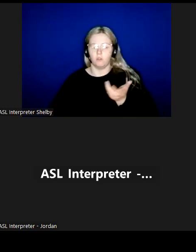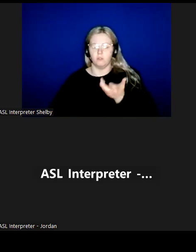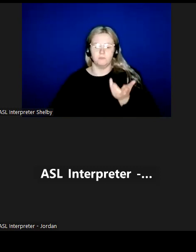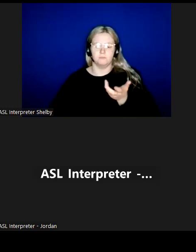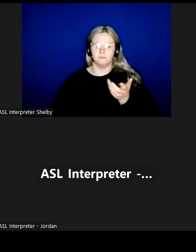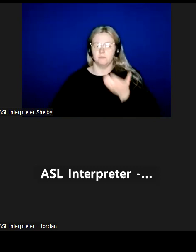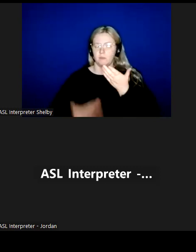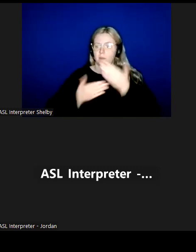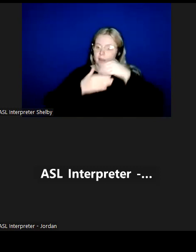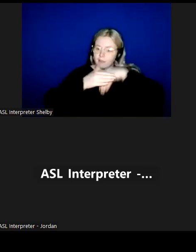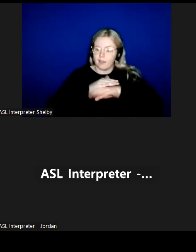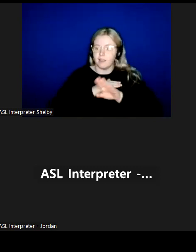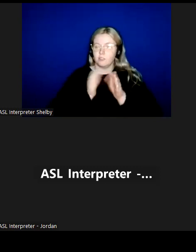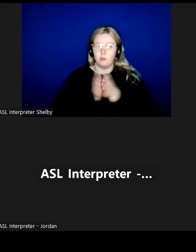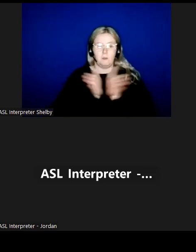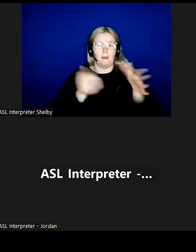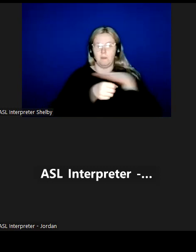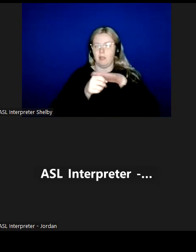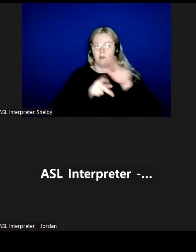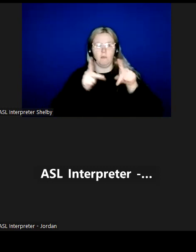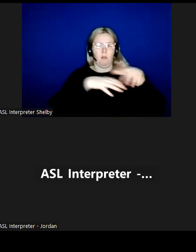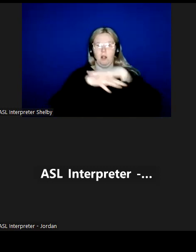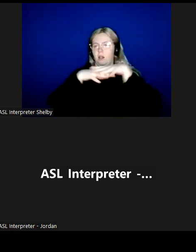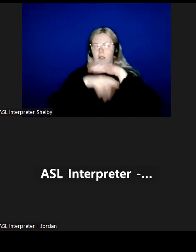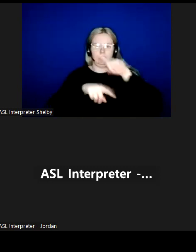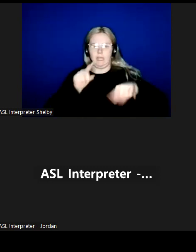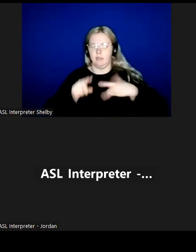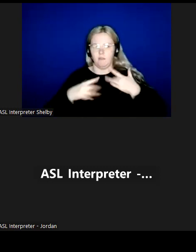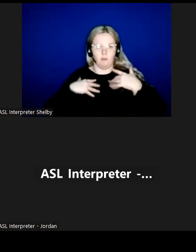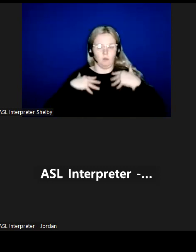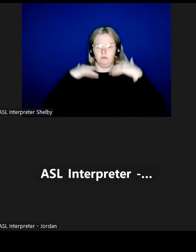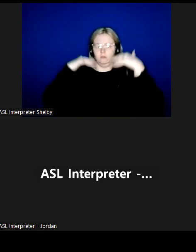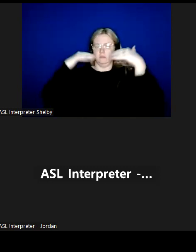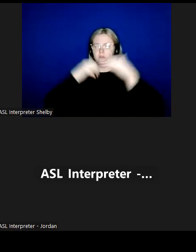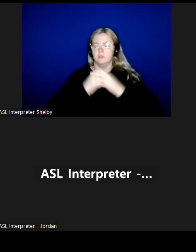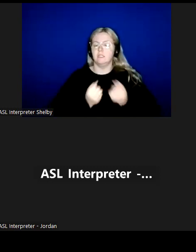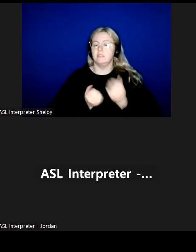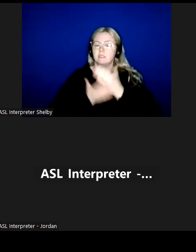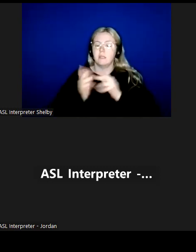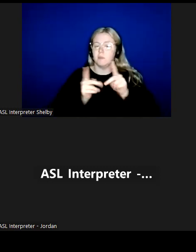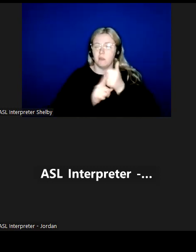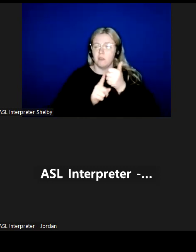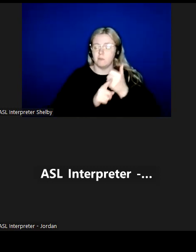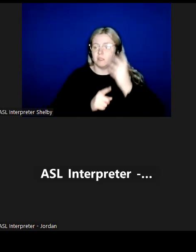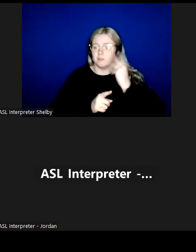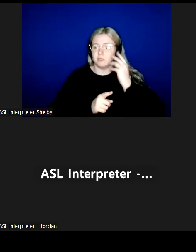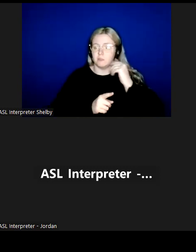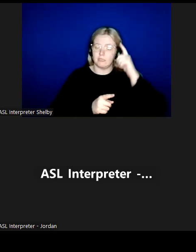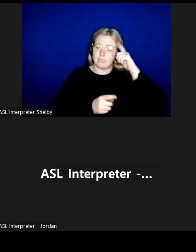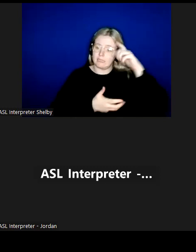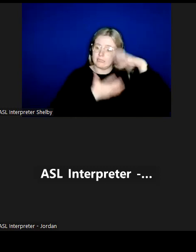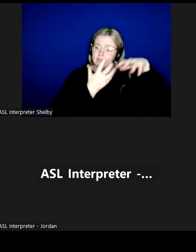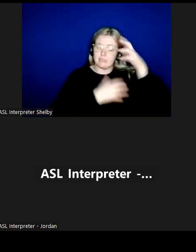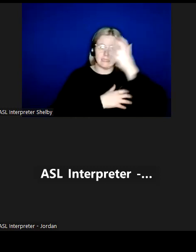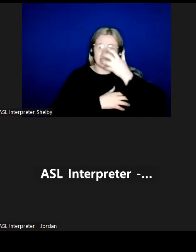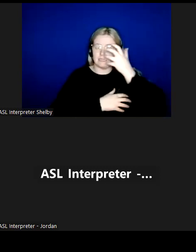public places because we're feeling overwhelmed. Some people even experience dizziness or weakness because